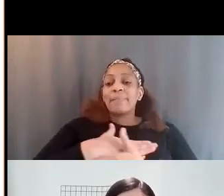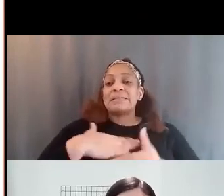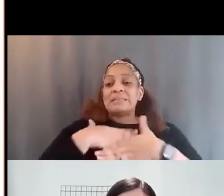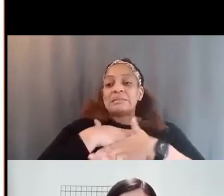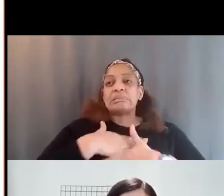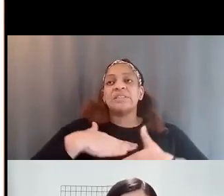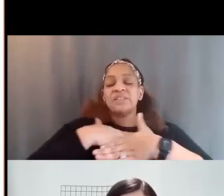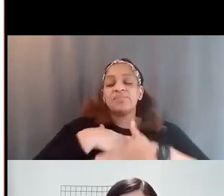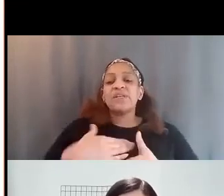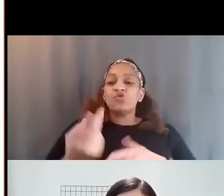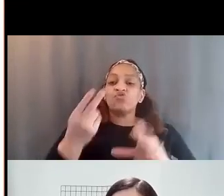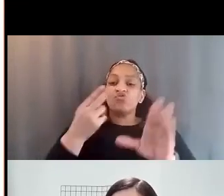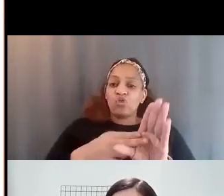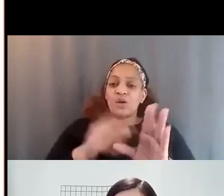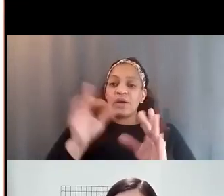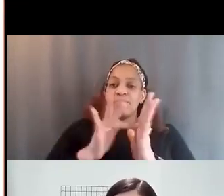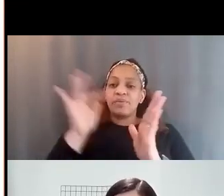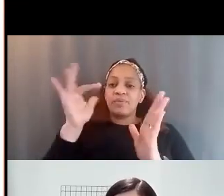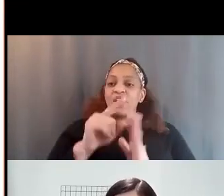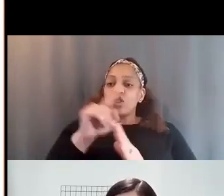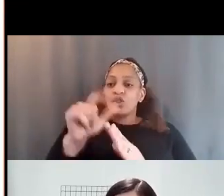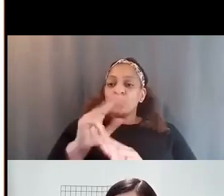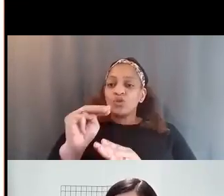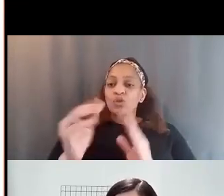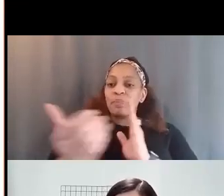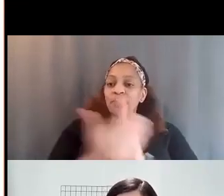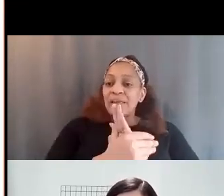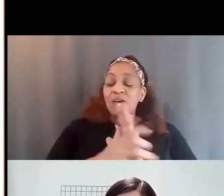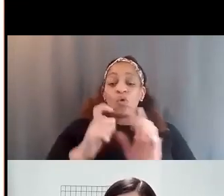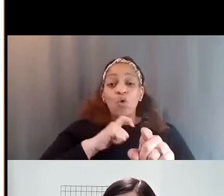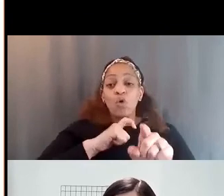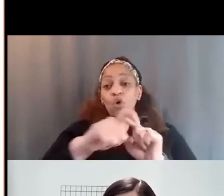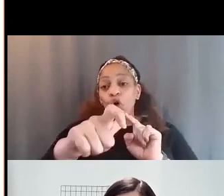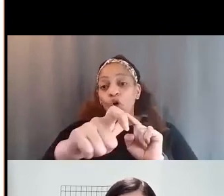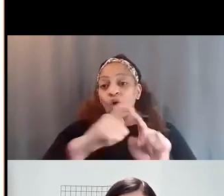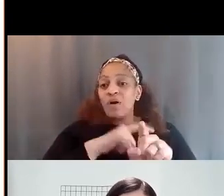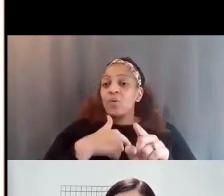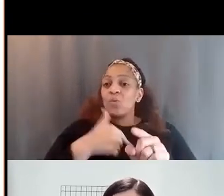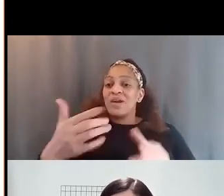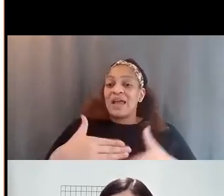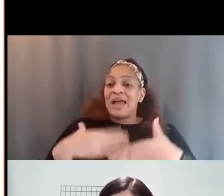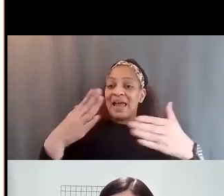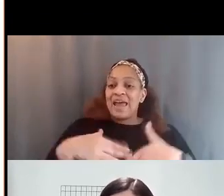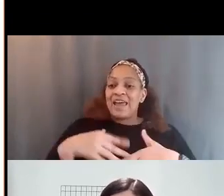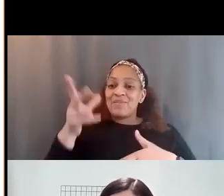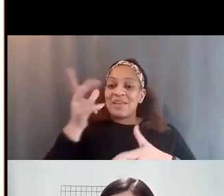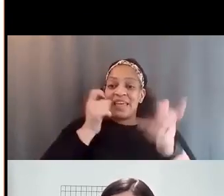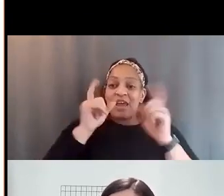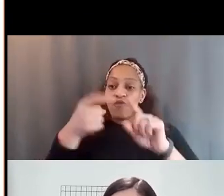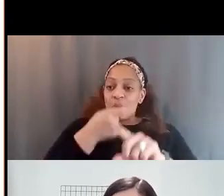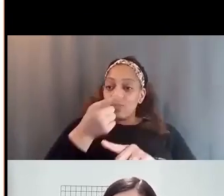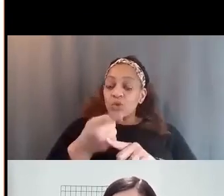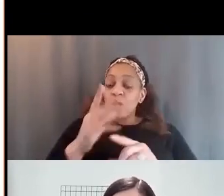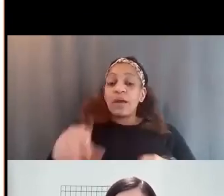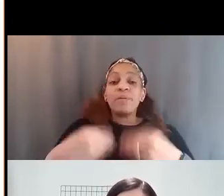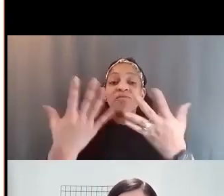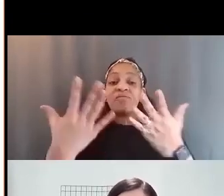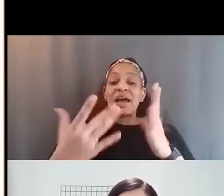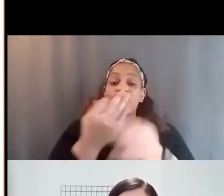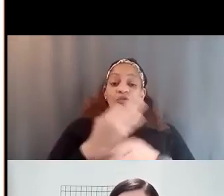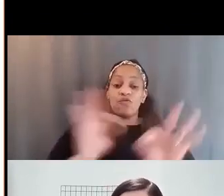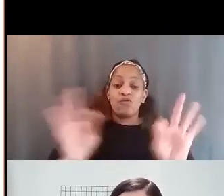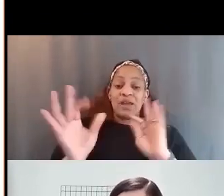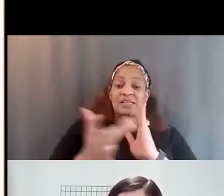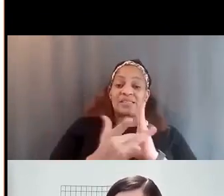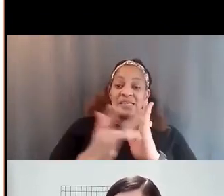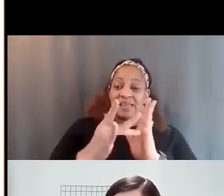clicking on that Zoom link or call in. We'd be happy to hear from you and provide free technical assistance with